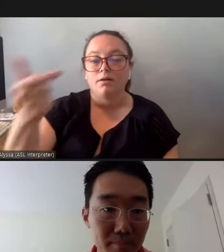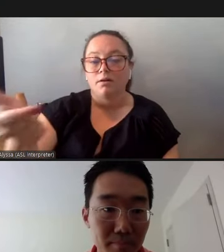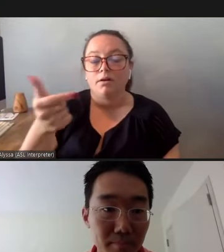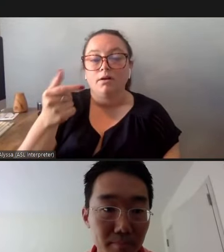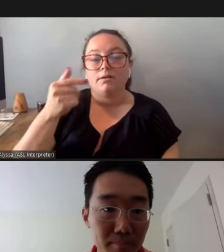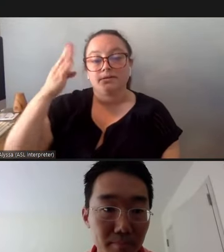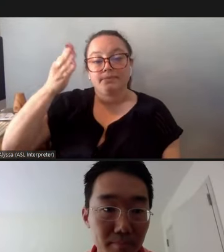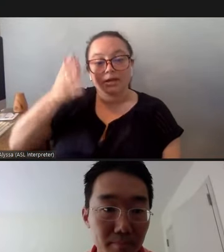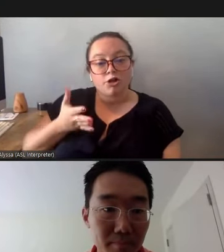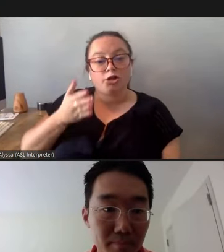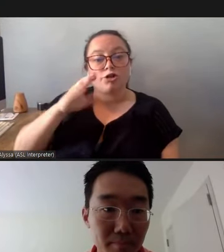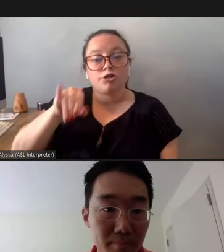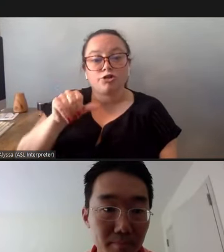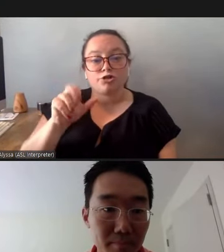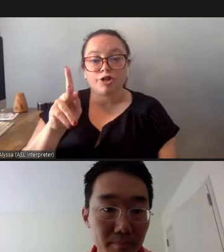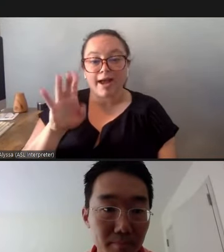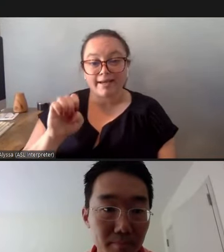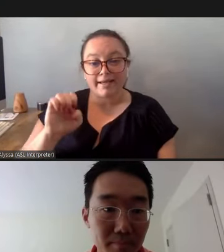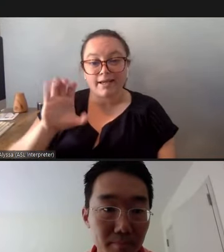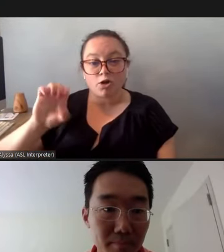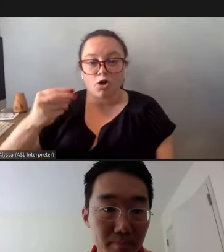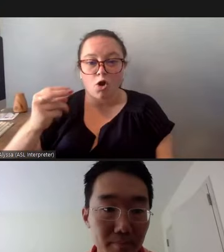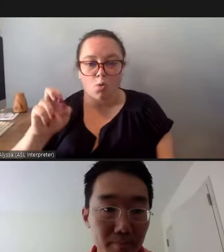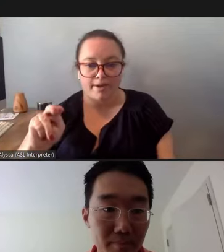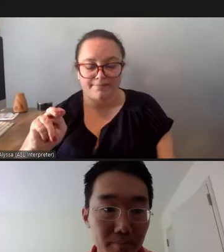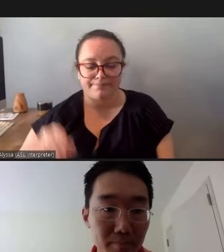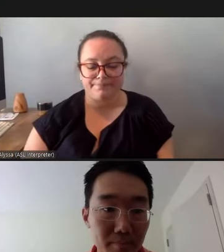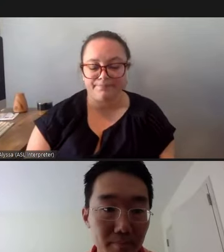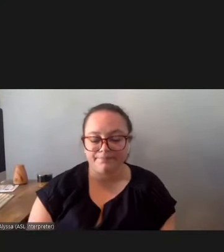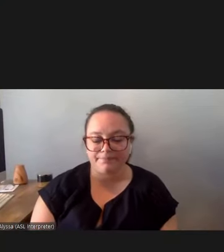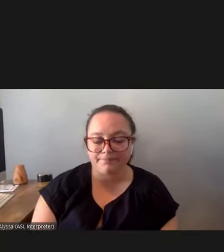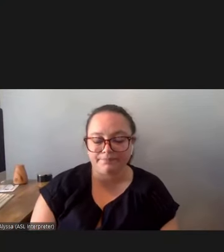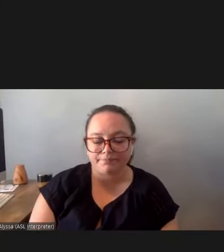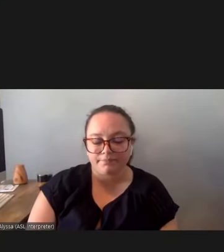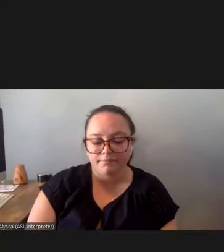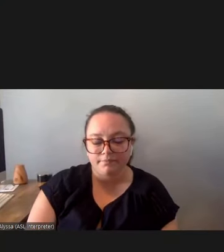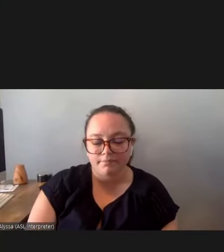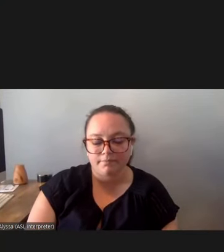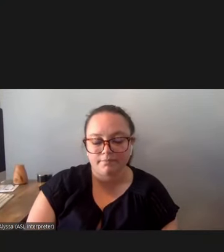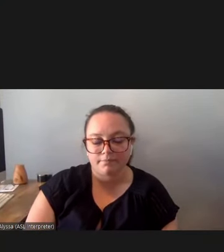Jackie Cohen, followed by Alan Blazenstein.